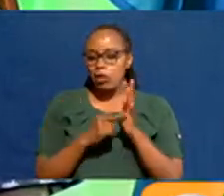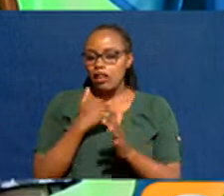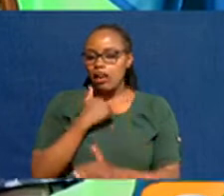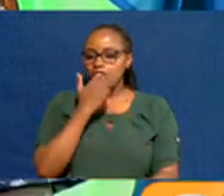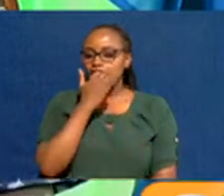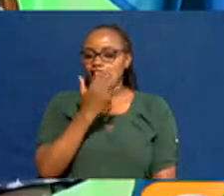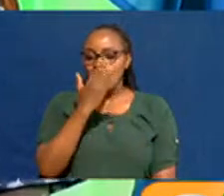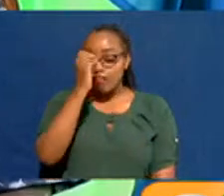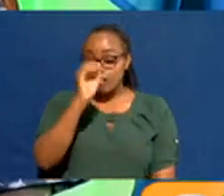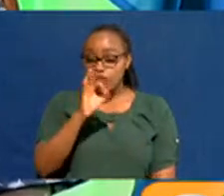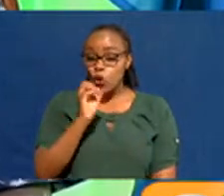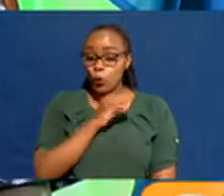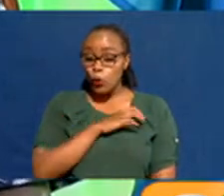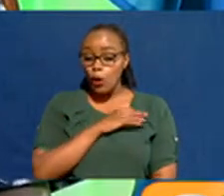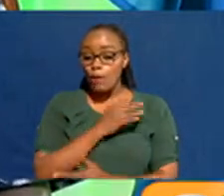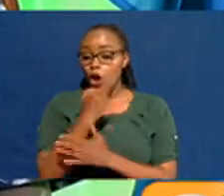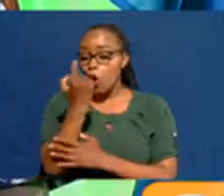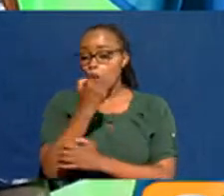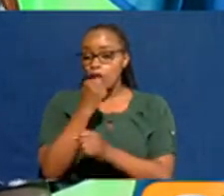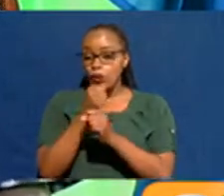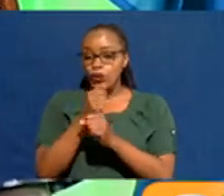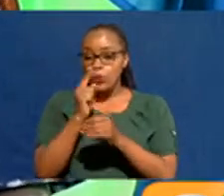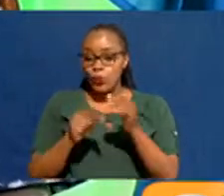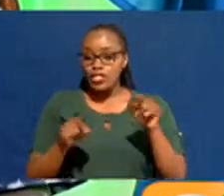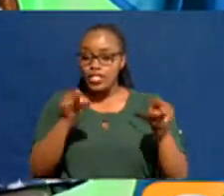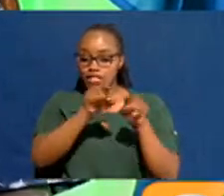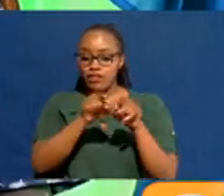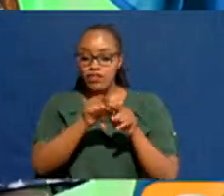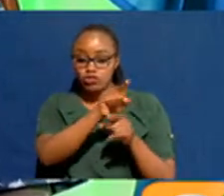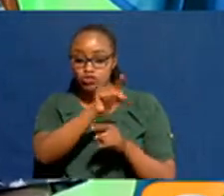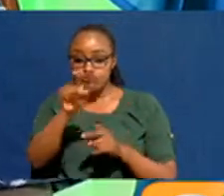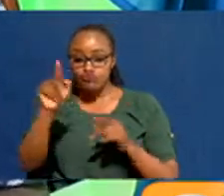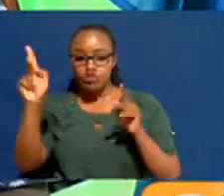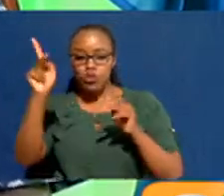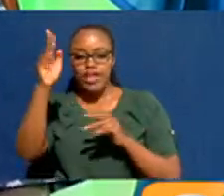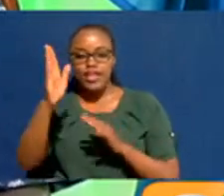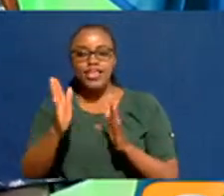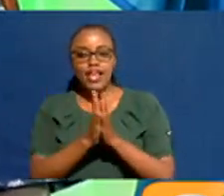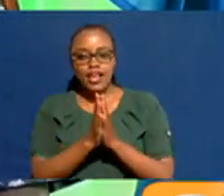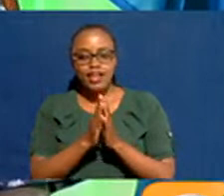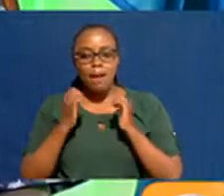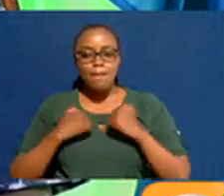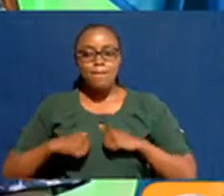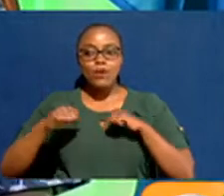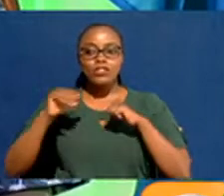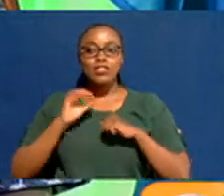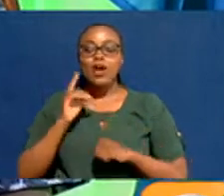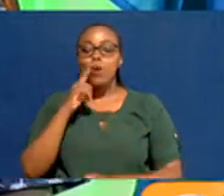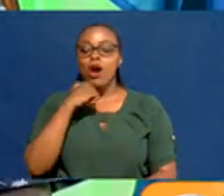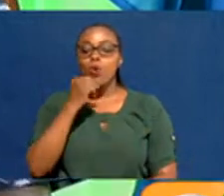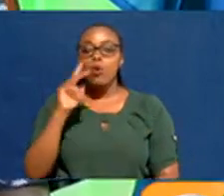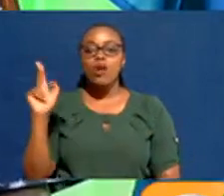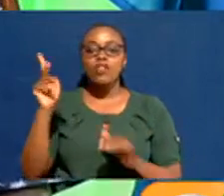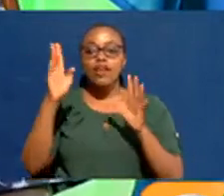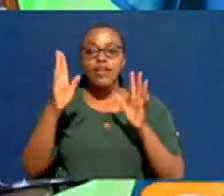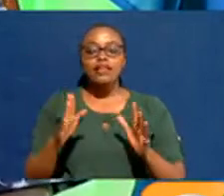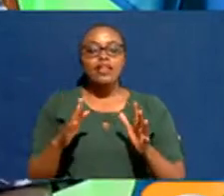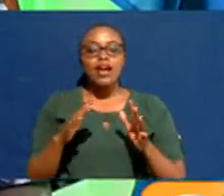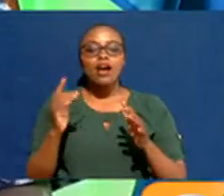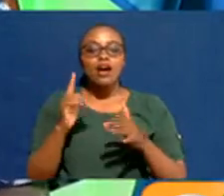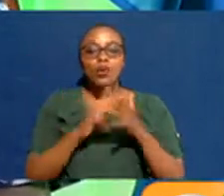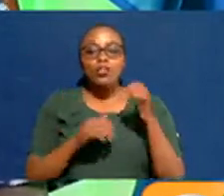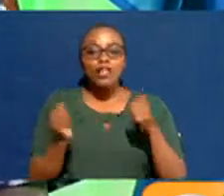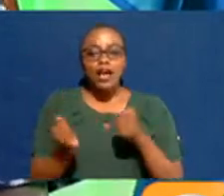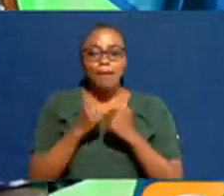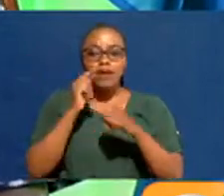complain. All we do ourselves are answerable to the people of Kenya, and our bosses are the people of Kenya. So what happens when